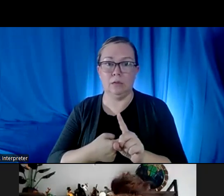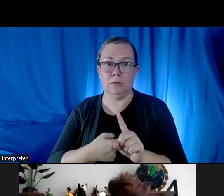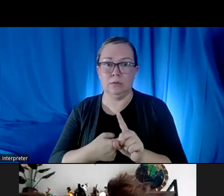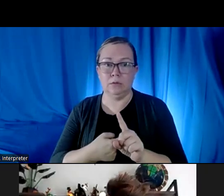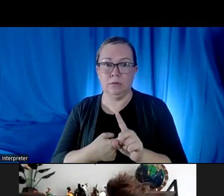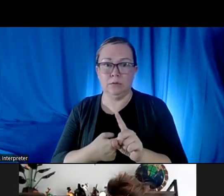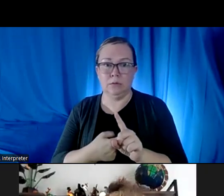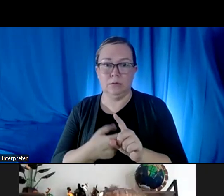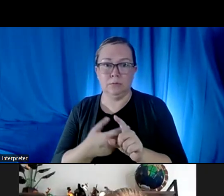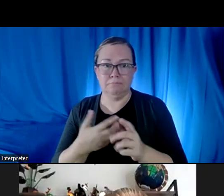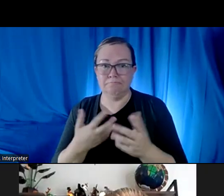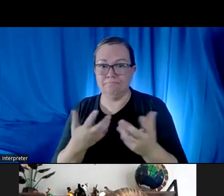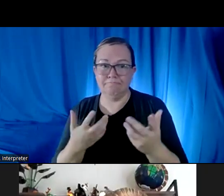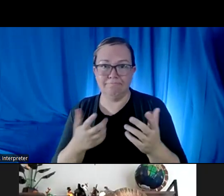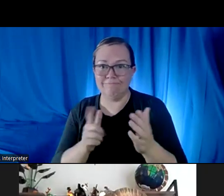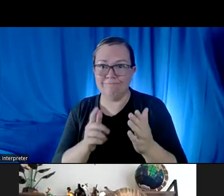thing,